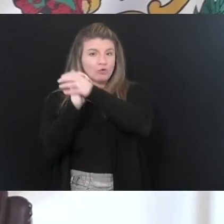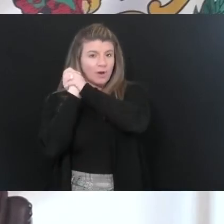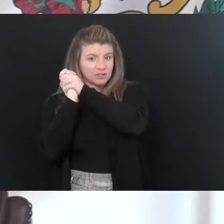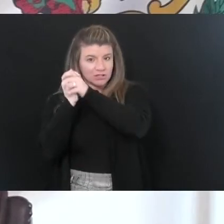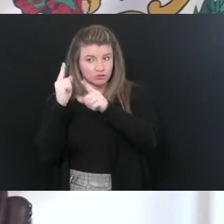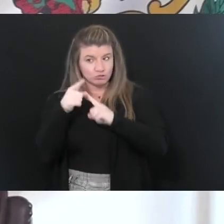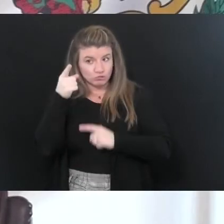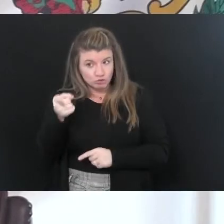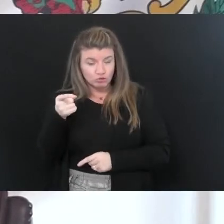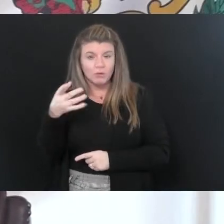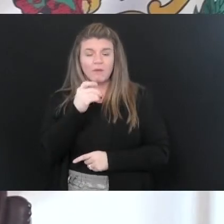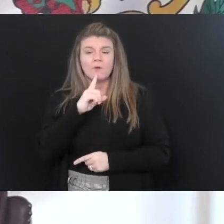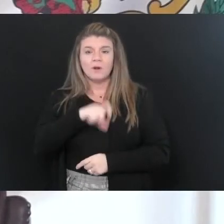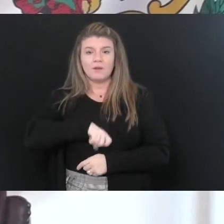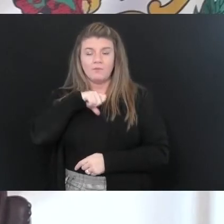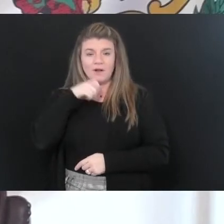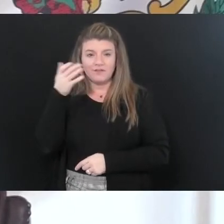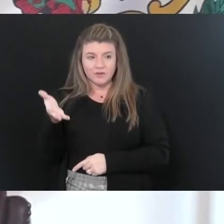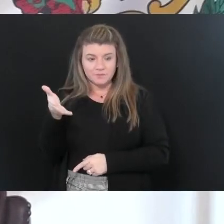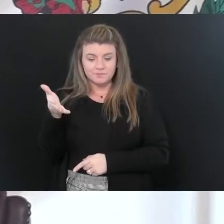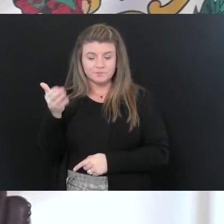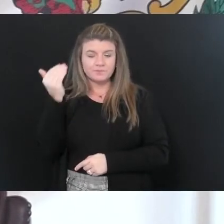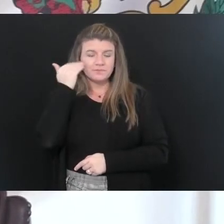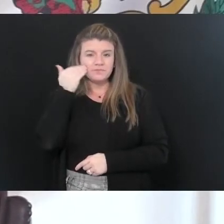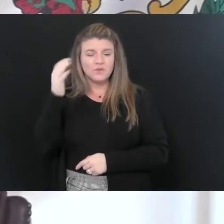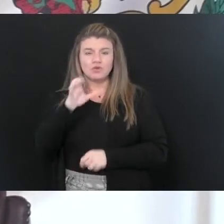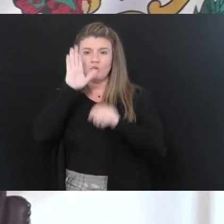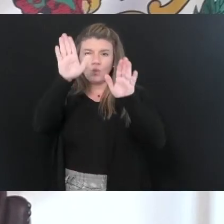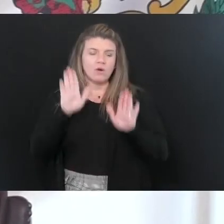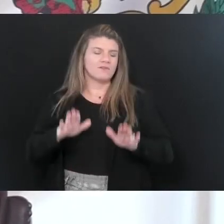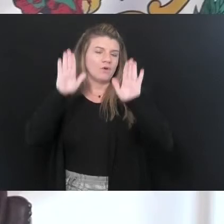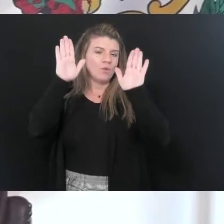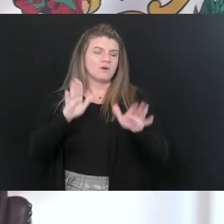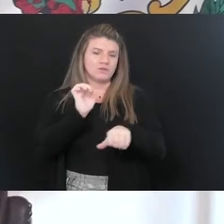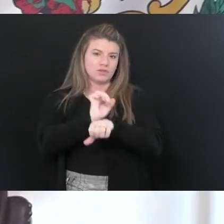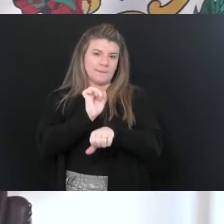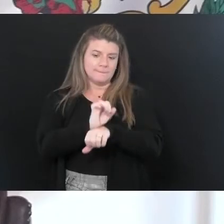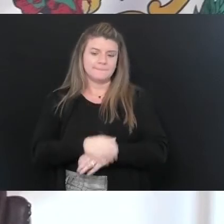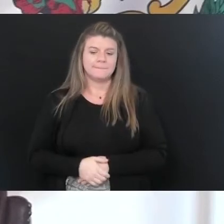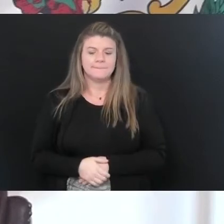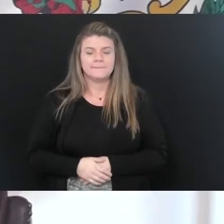way, and we're really proud of you, and I know you'll do a wonderful, wonderful job.